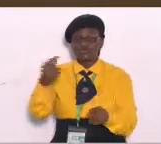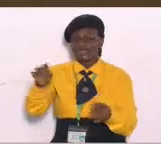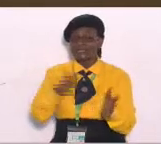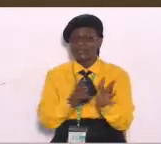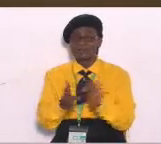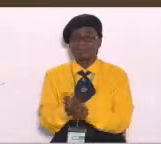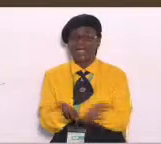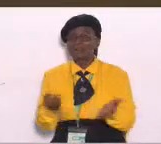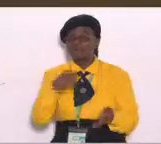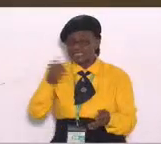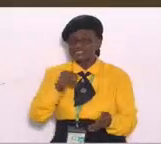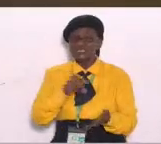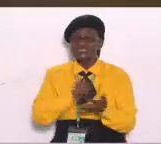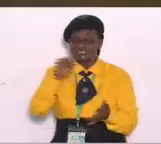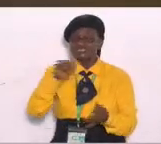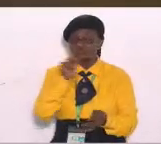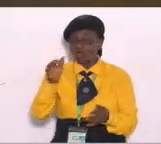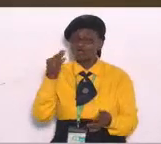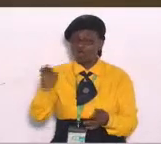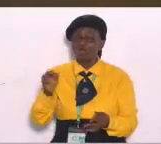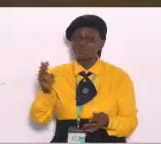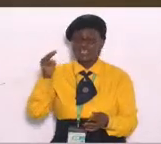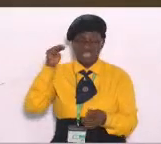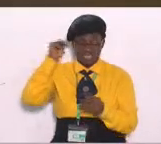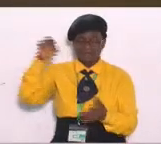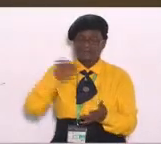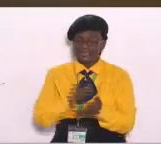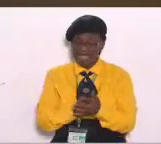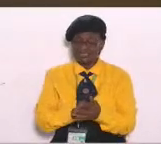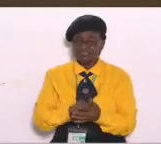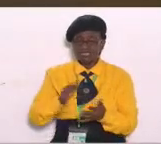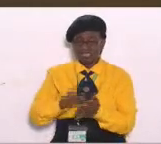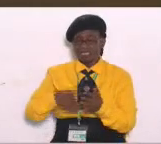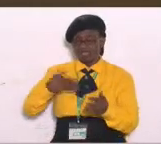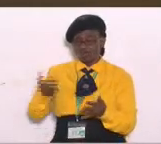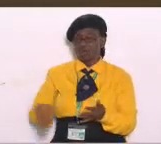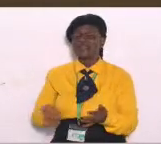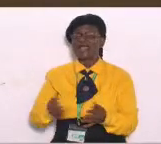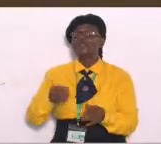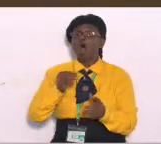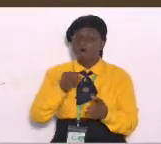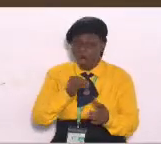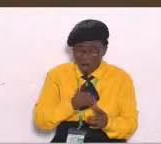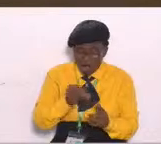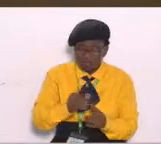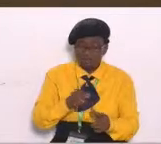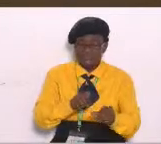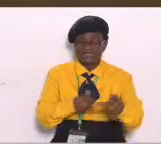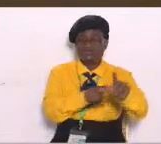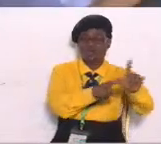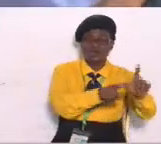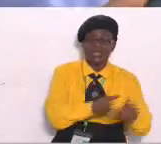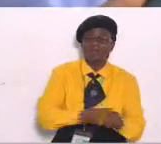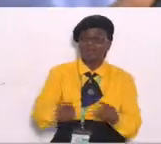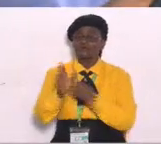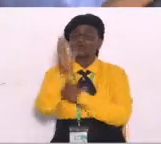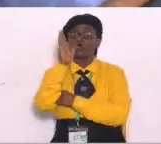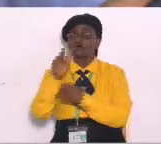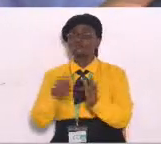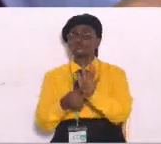that willeth, nor of him that runneth, but of God that shows mercy.